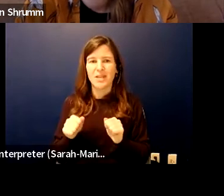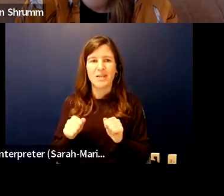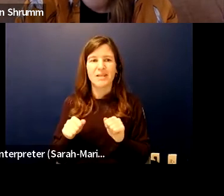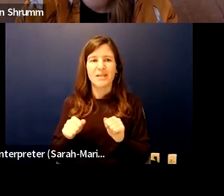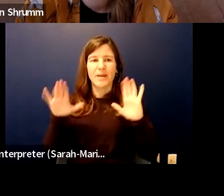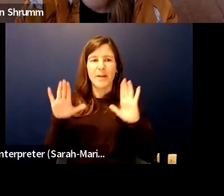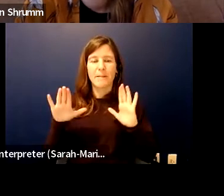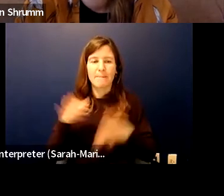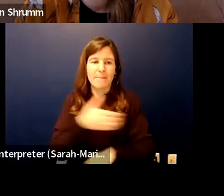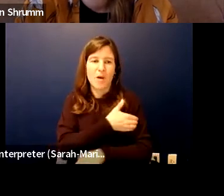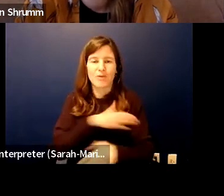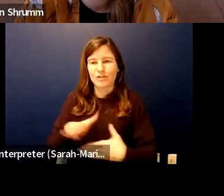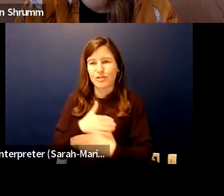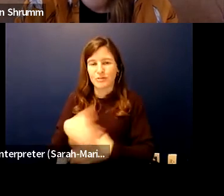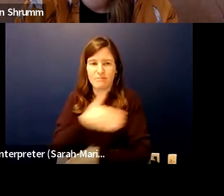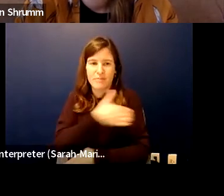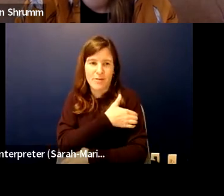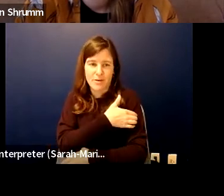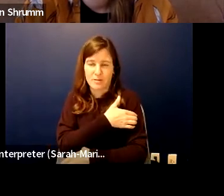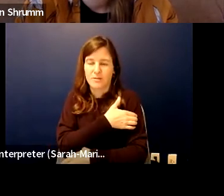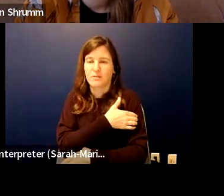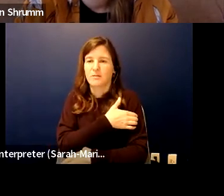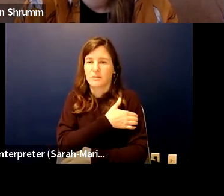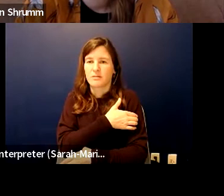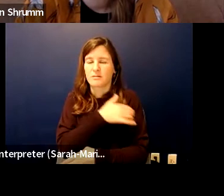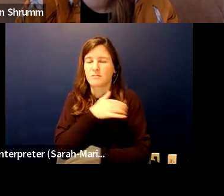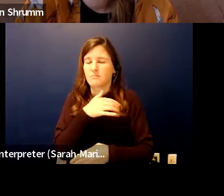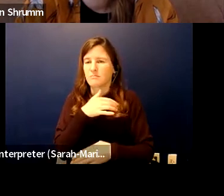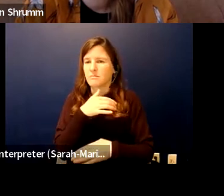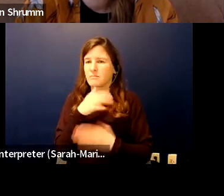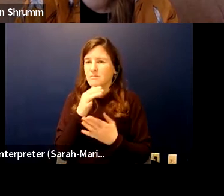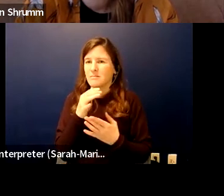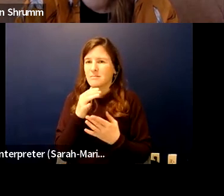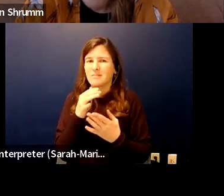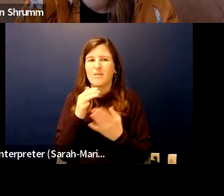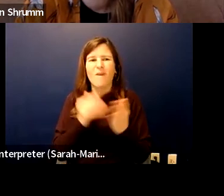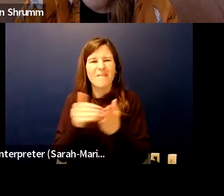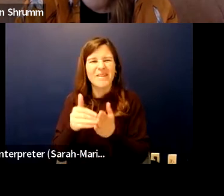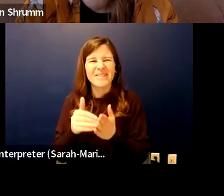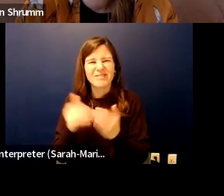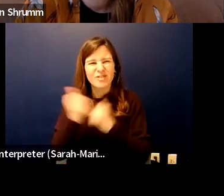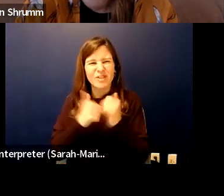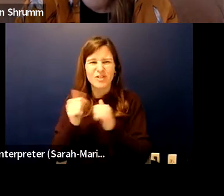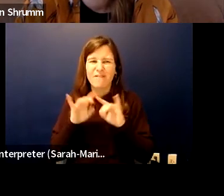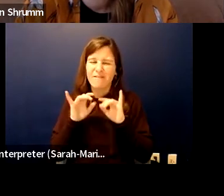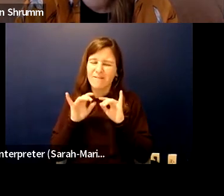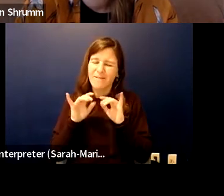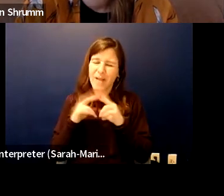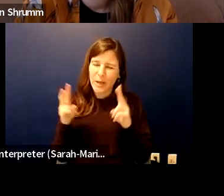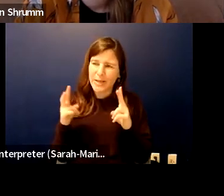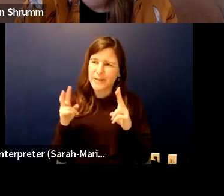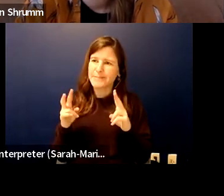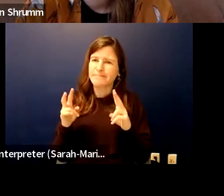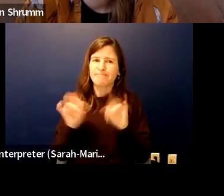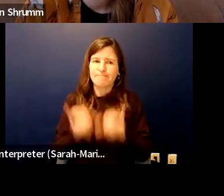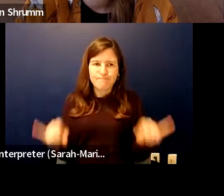And I think that's a piece too. I think that things are often structured like this and they don't have to be. Like, what happens when